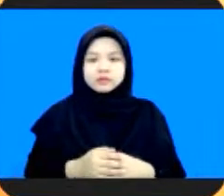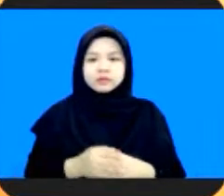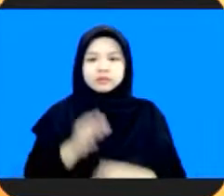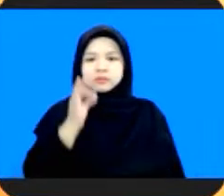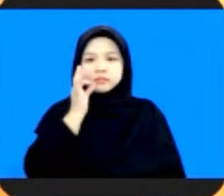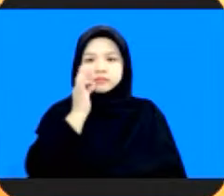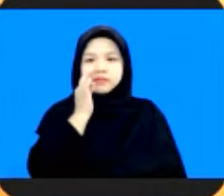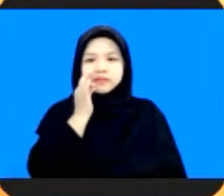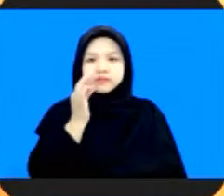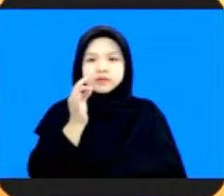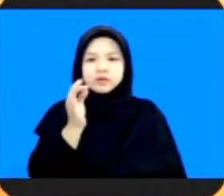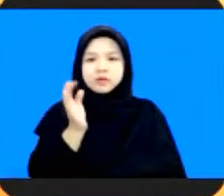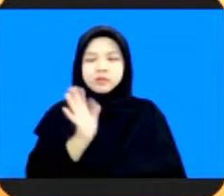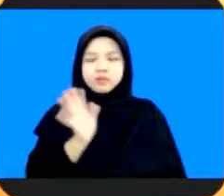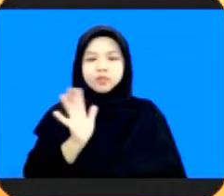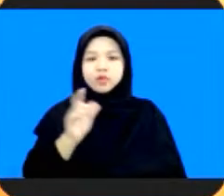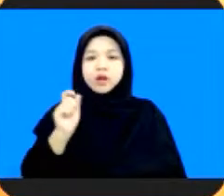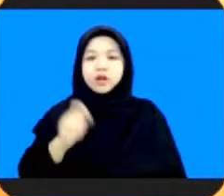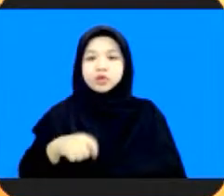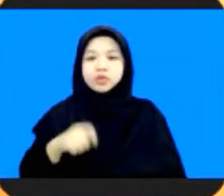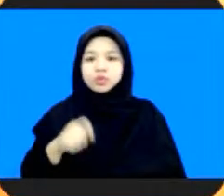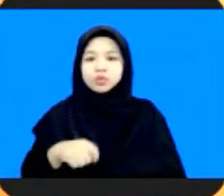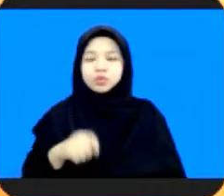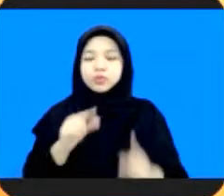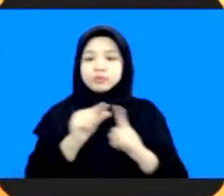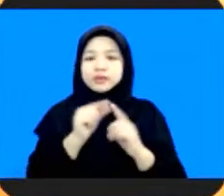or regulation-based